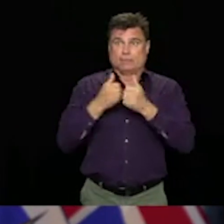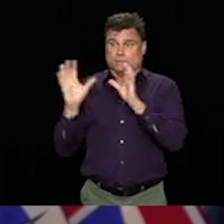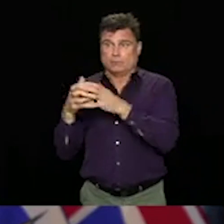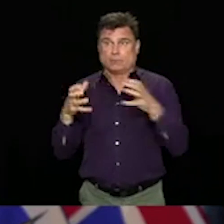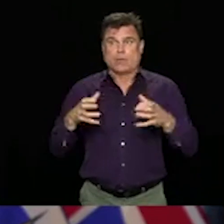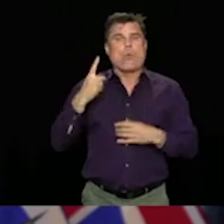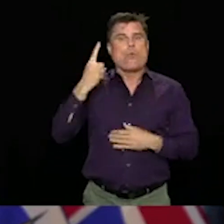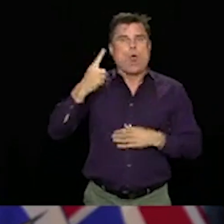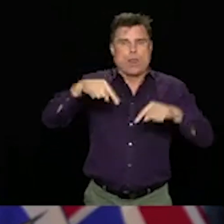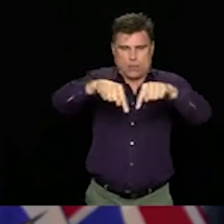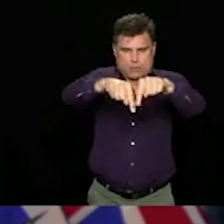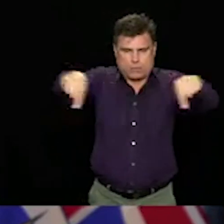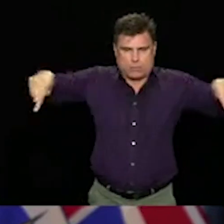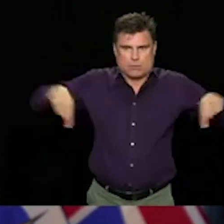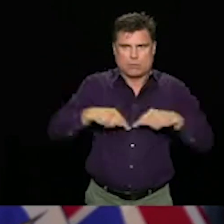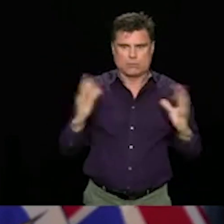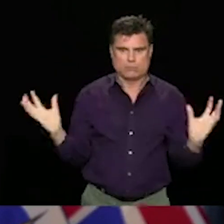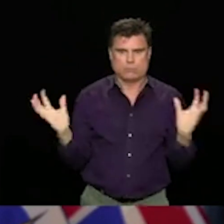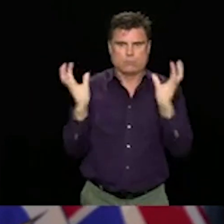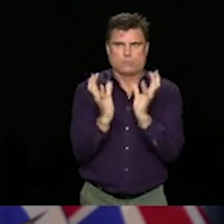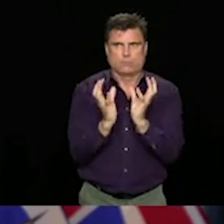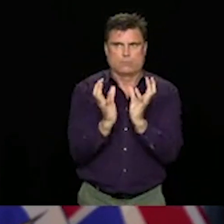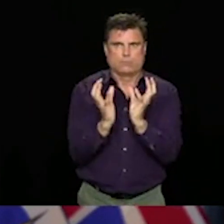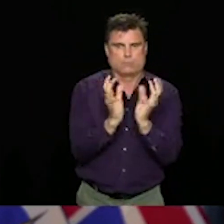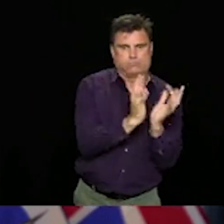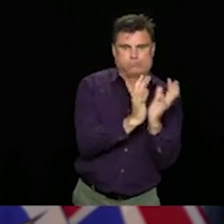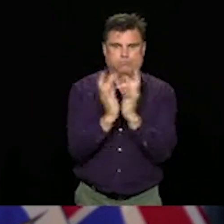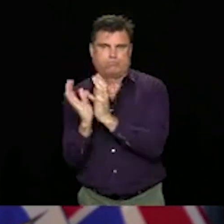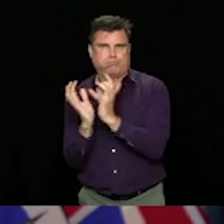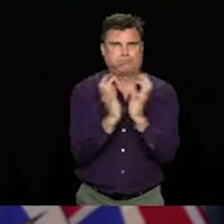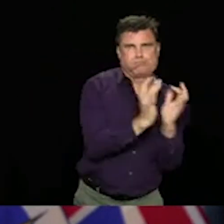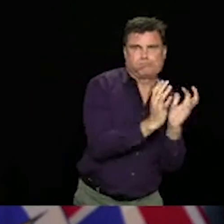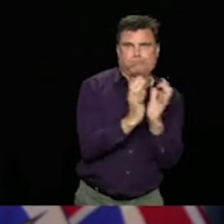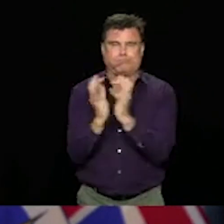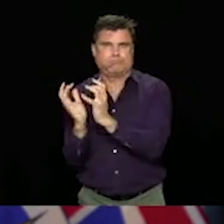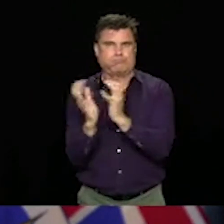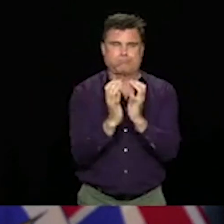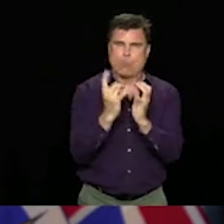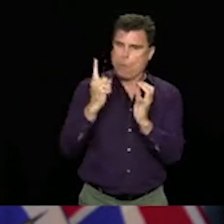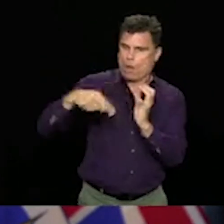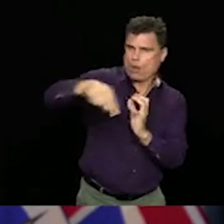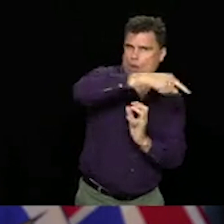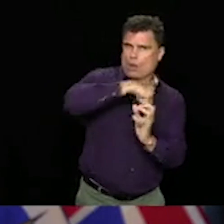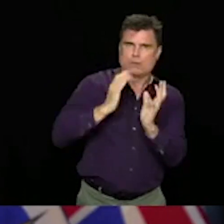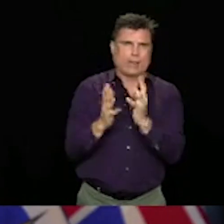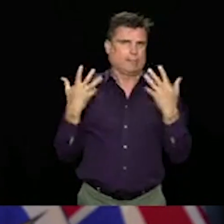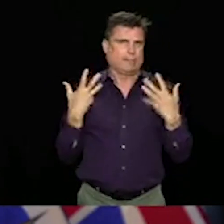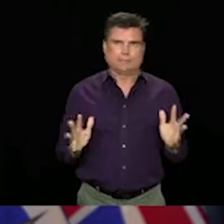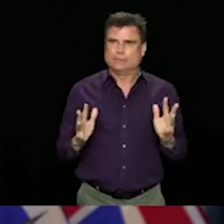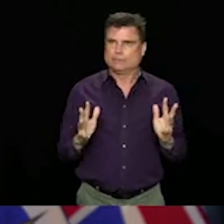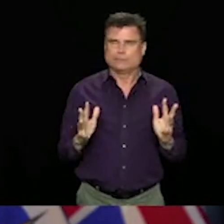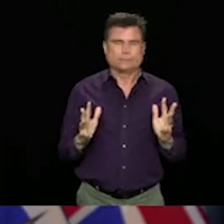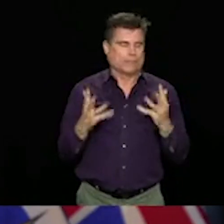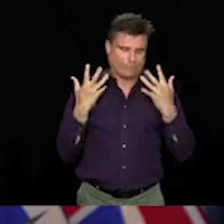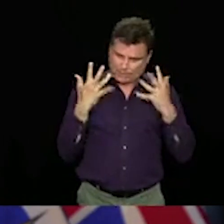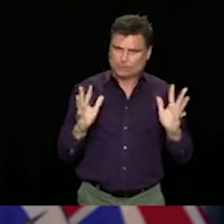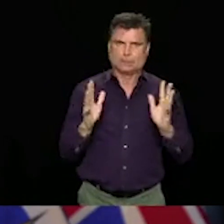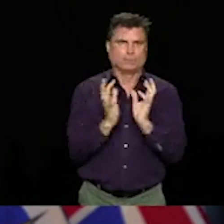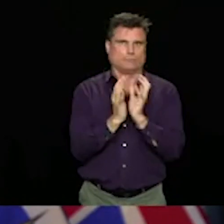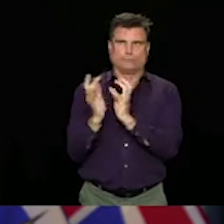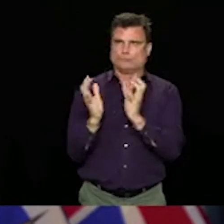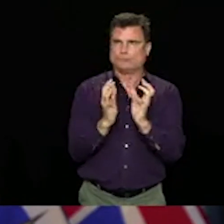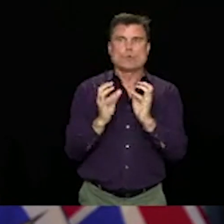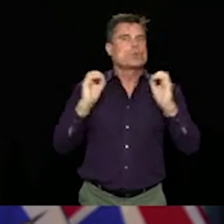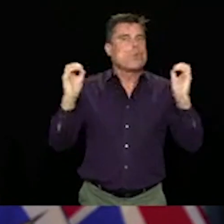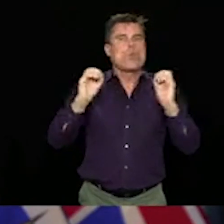somebody coming back to a household here in British Columbia. They would also be subject to intense screening and testing for the entire time. And it